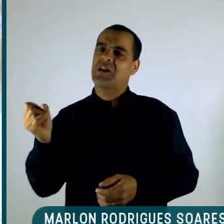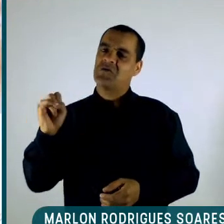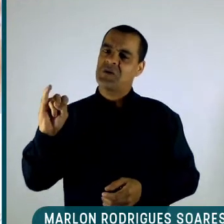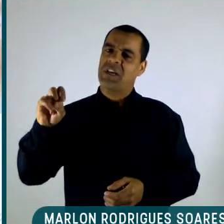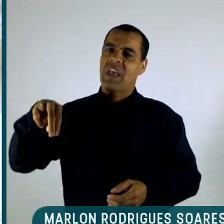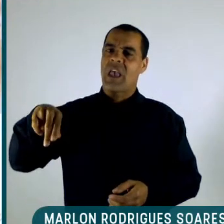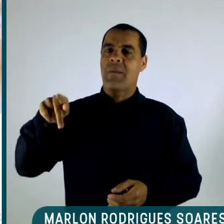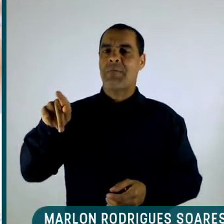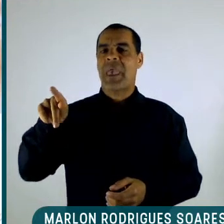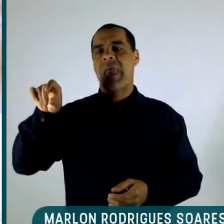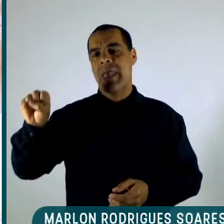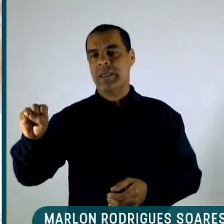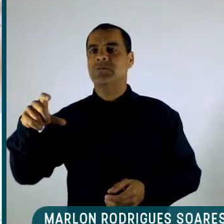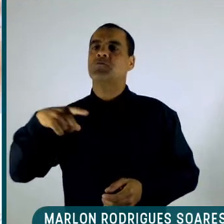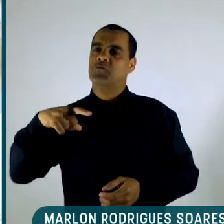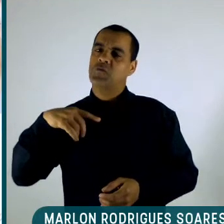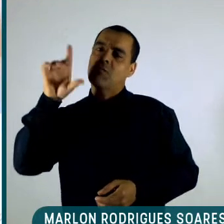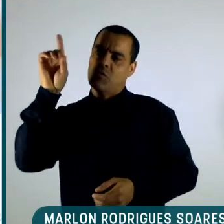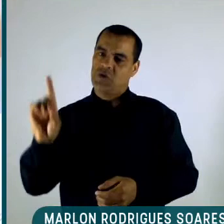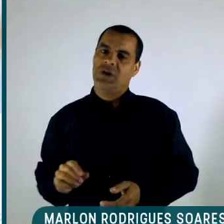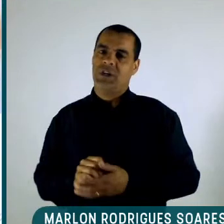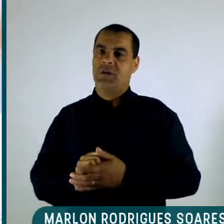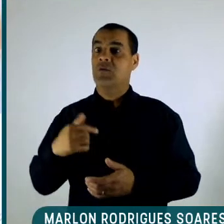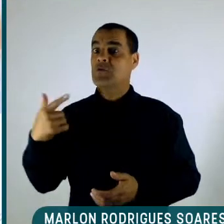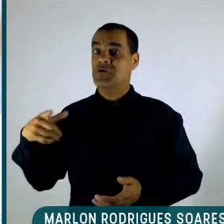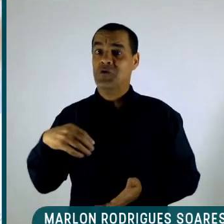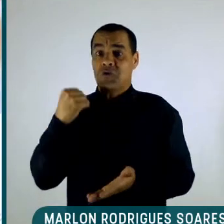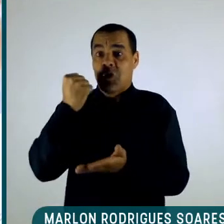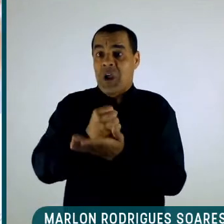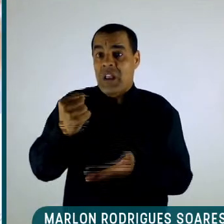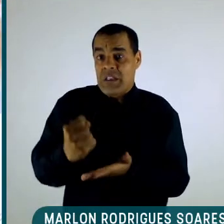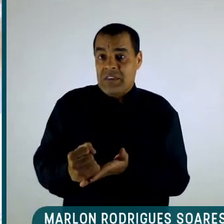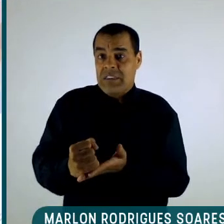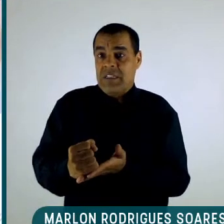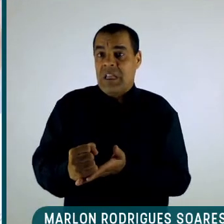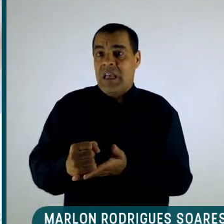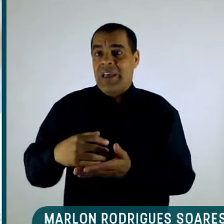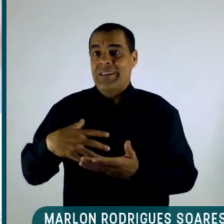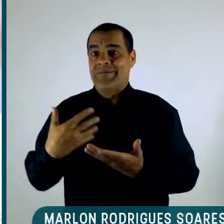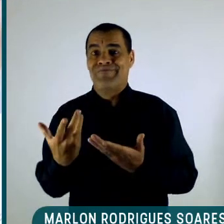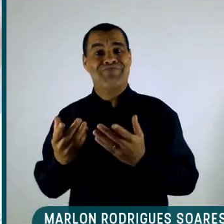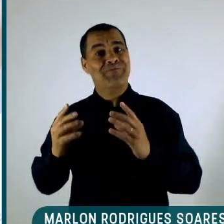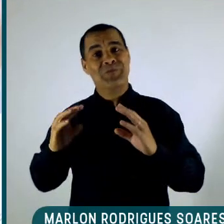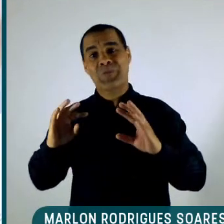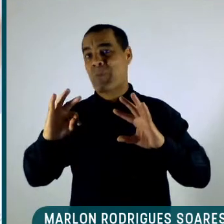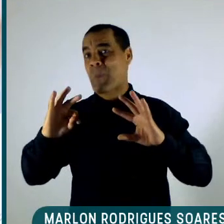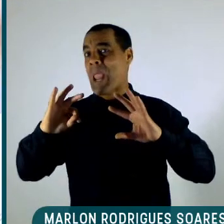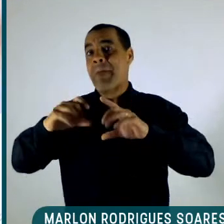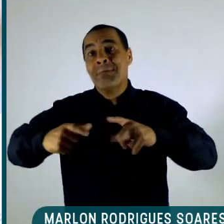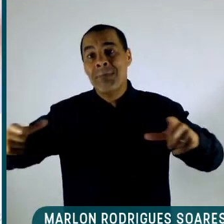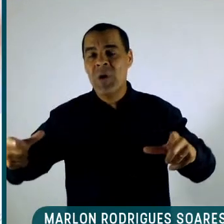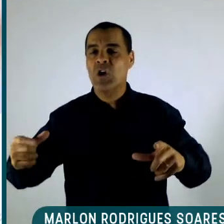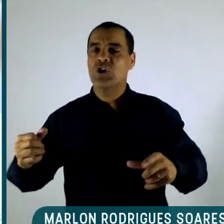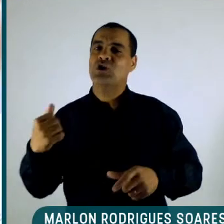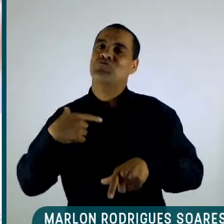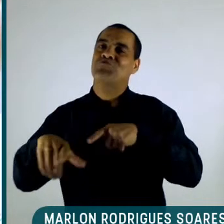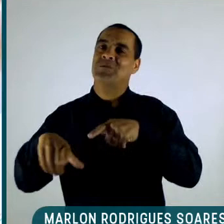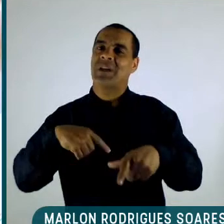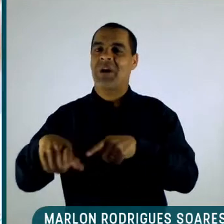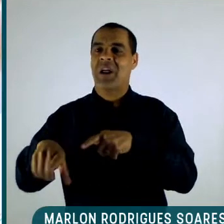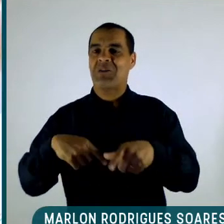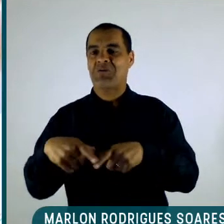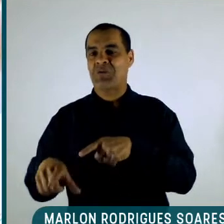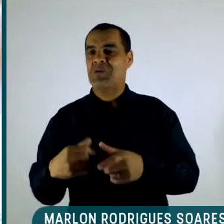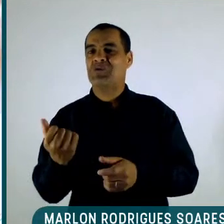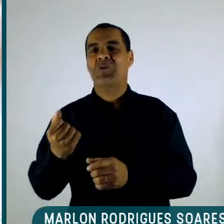the hospitals that were registered with the INPS, which